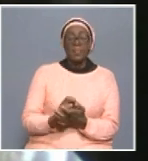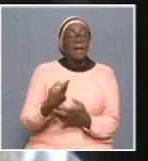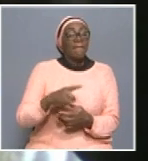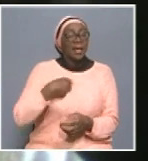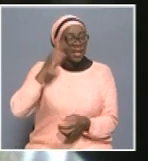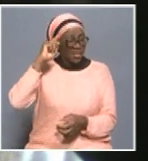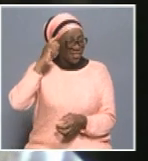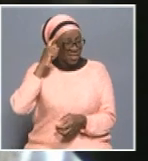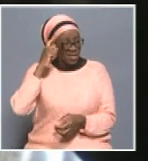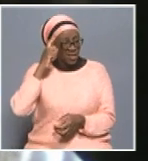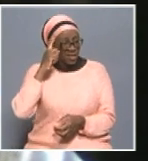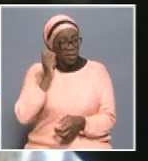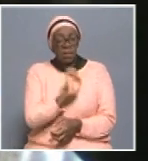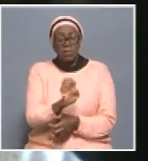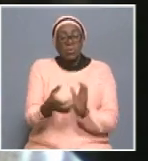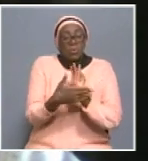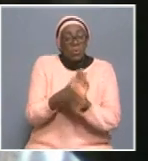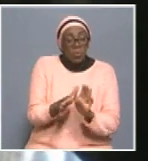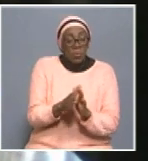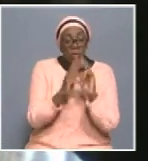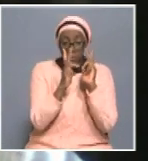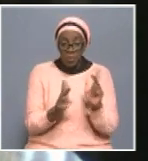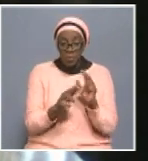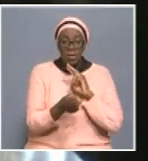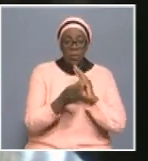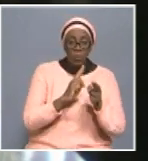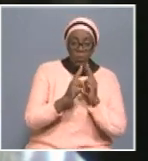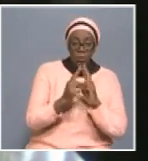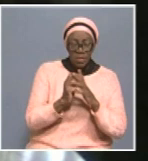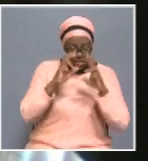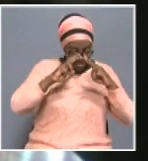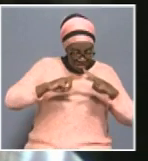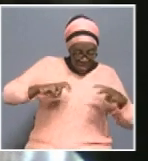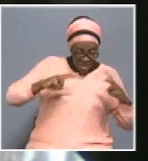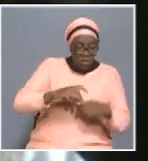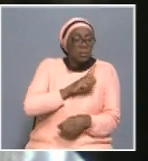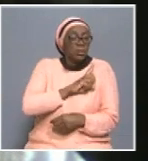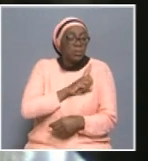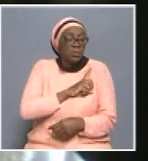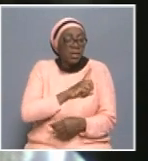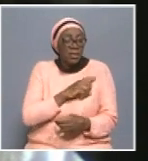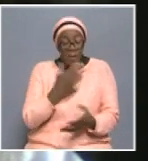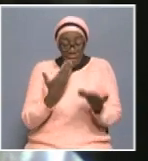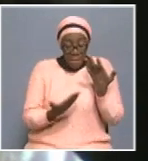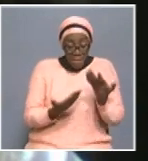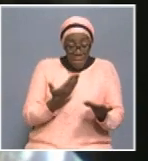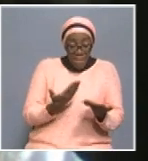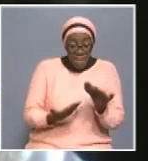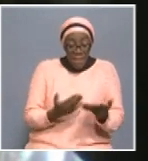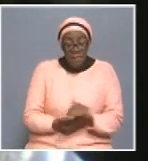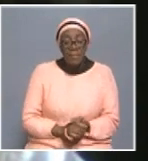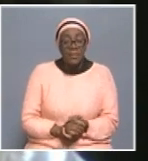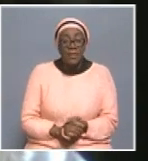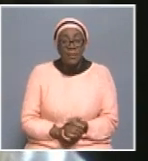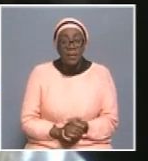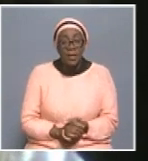it's obviously open for public discussion and scrutiny. And one would assume it probably follows, it goes without